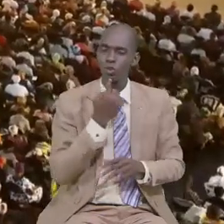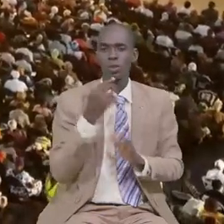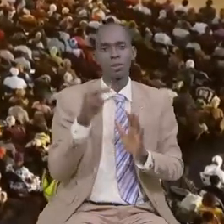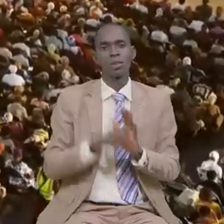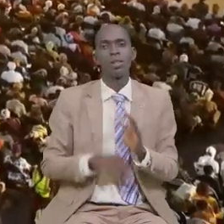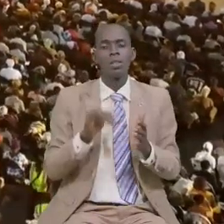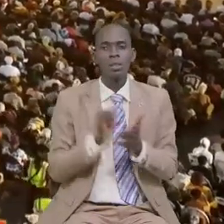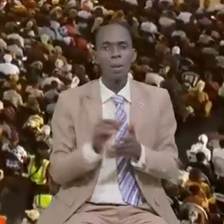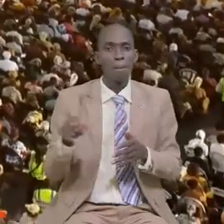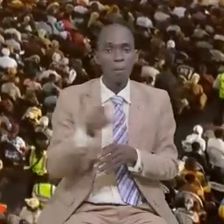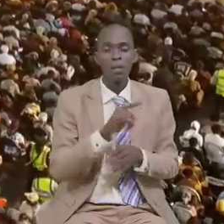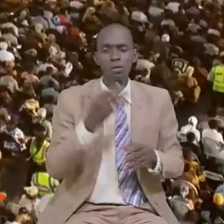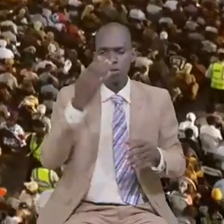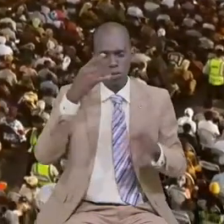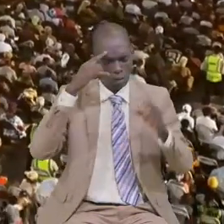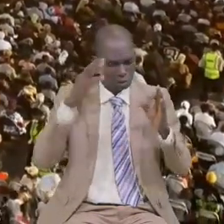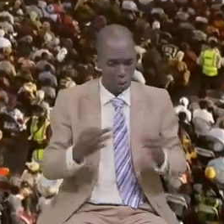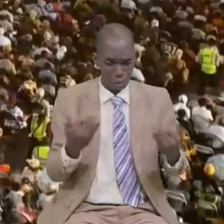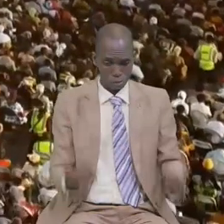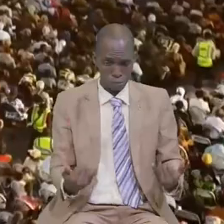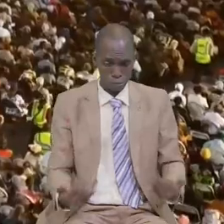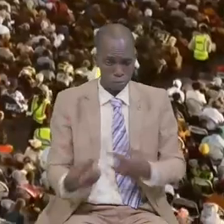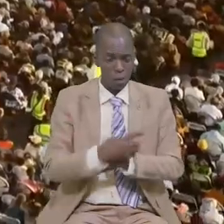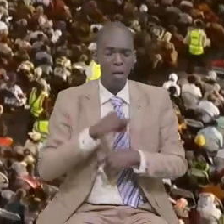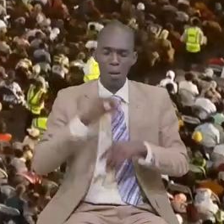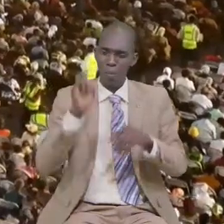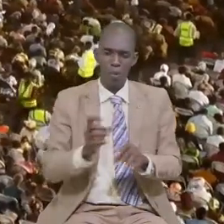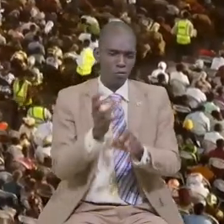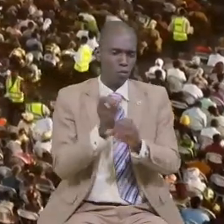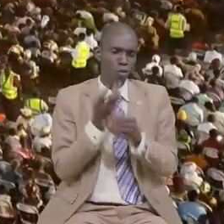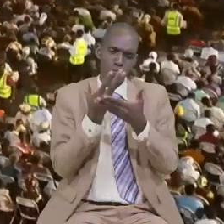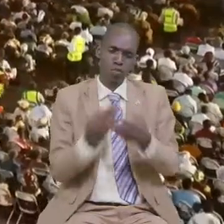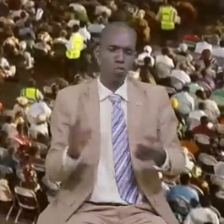today, I must have solution to my problem.